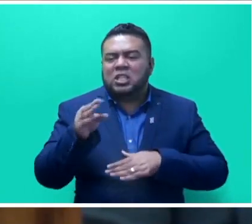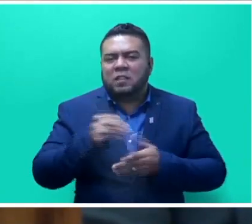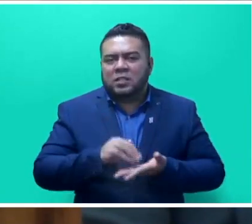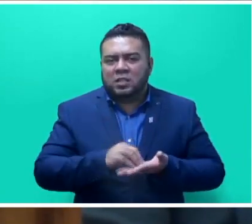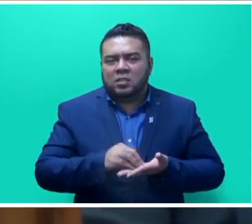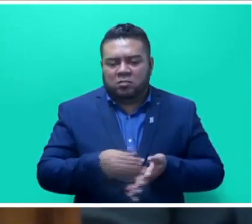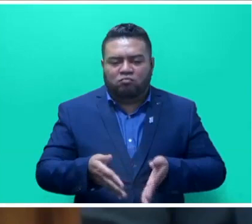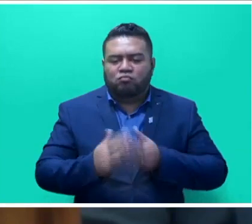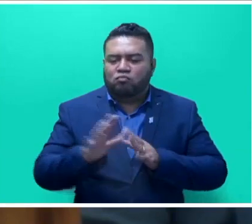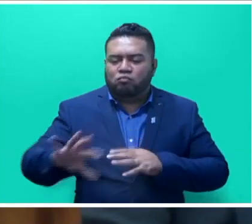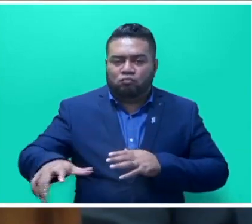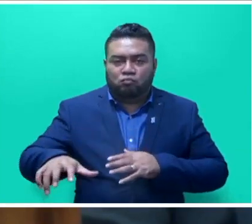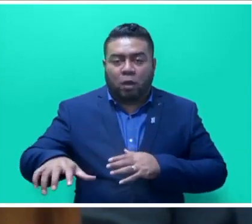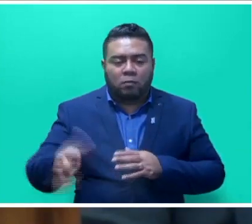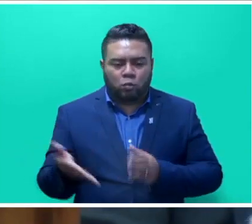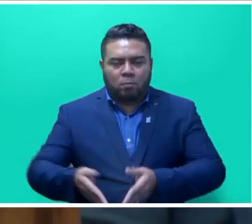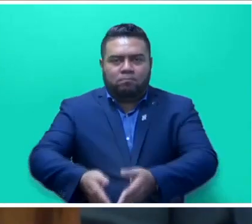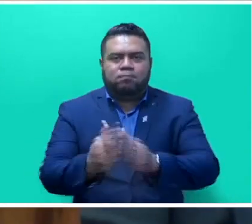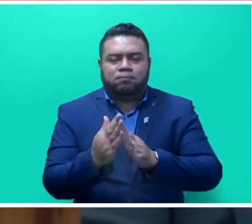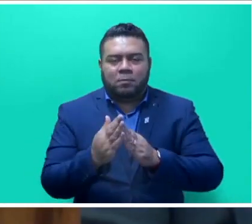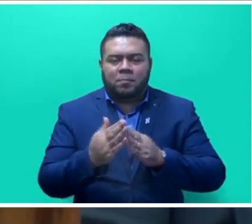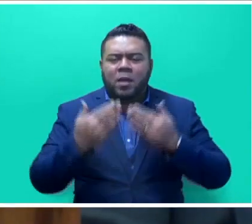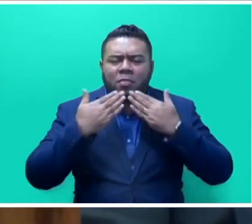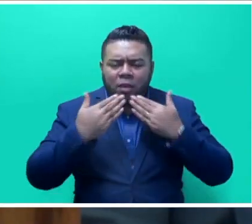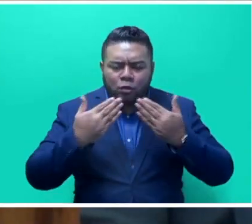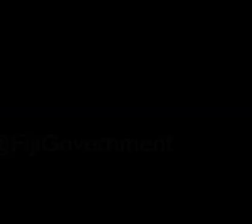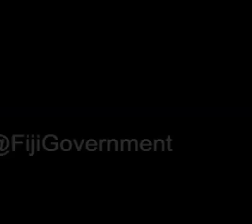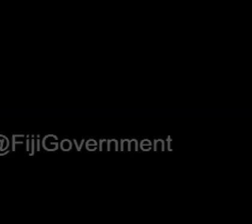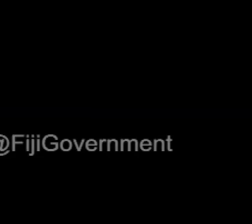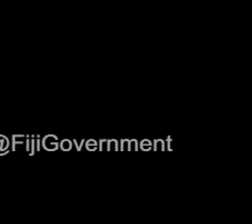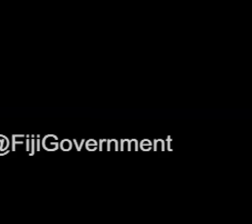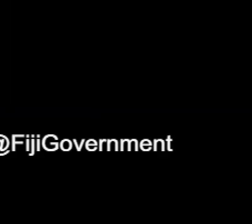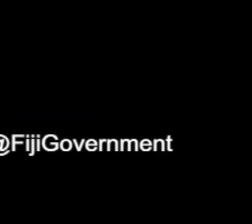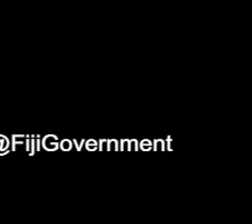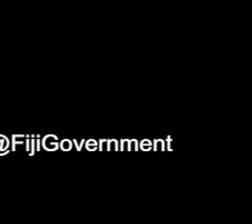upgrade informal settlement by 2030. Thank you, Mr. Speaker.